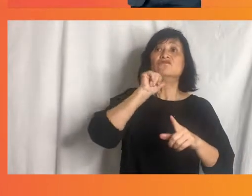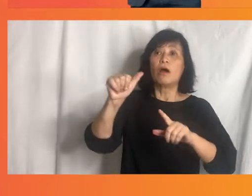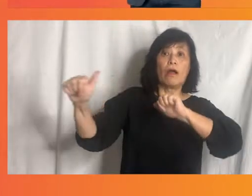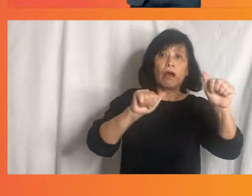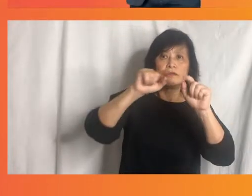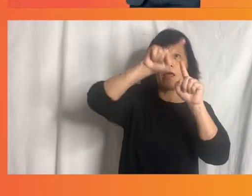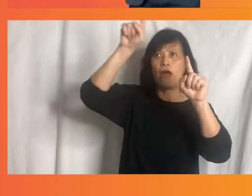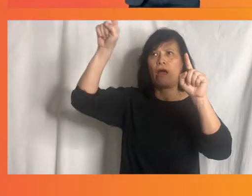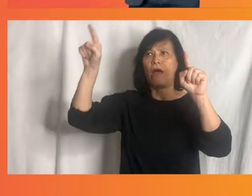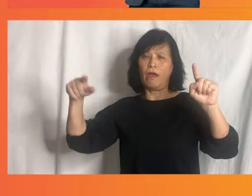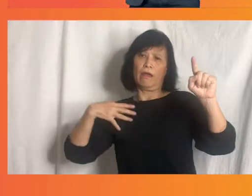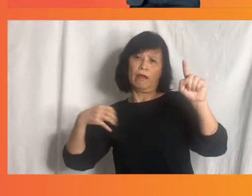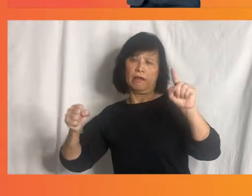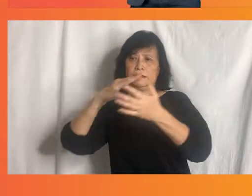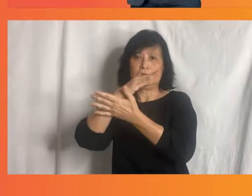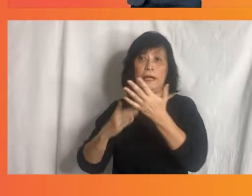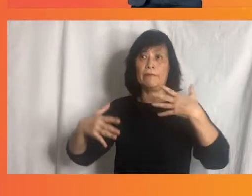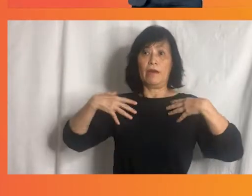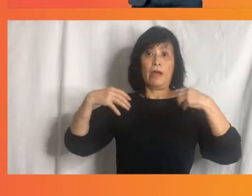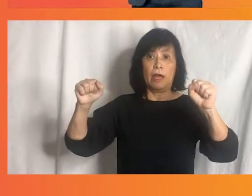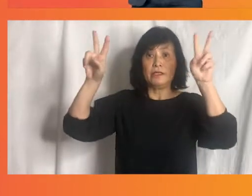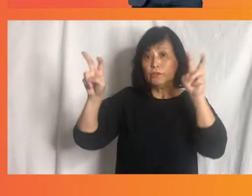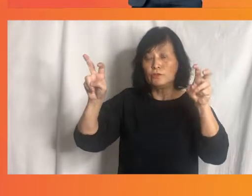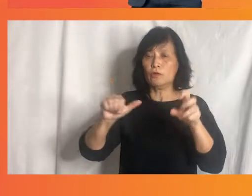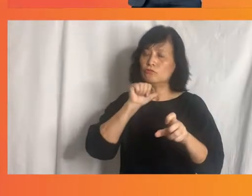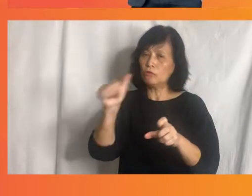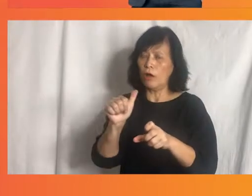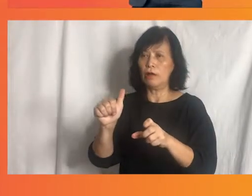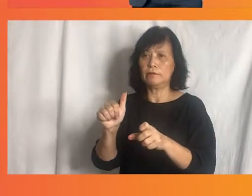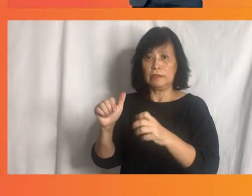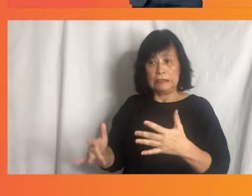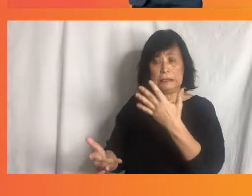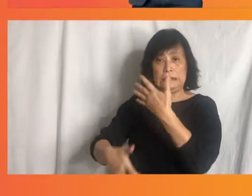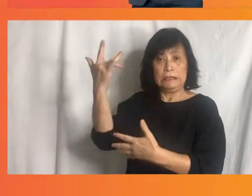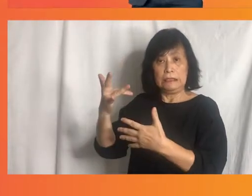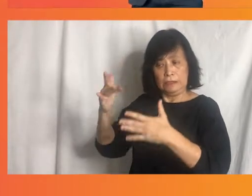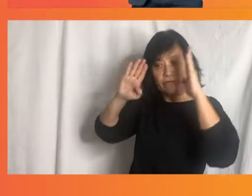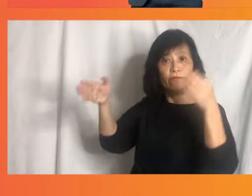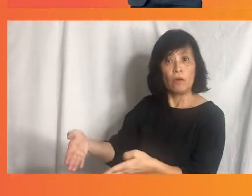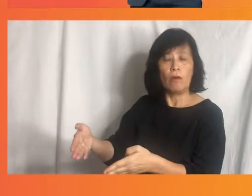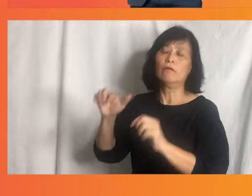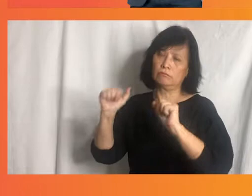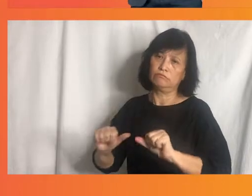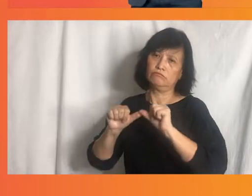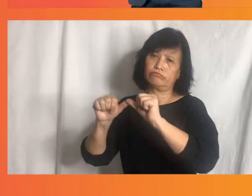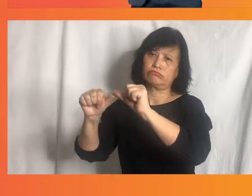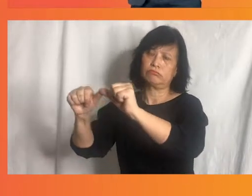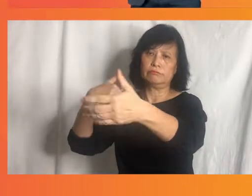health. And some of these health issues, if they are not timely or intervened early enough, can persist through to